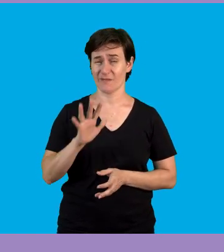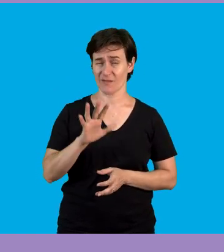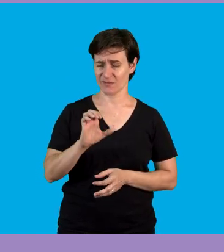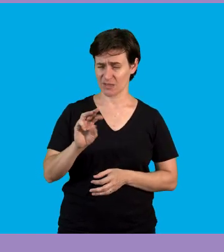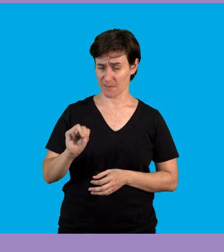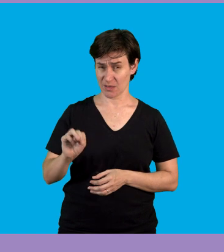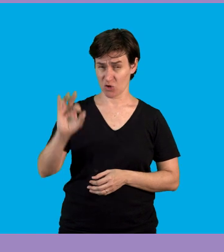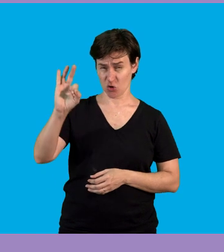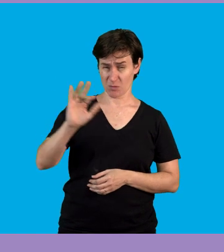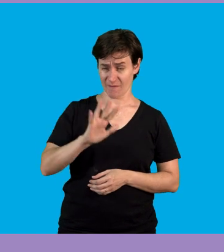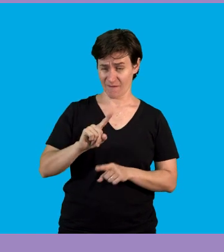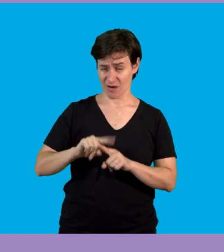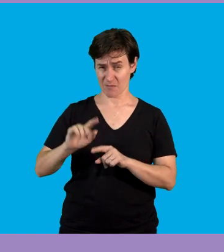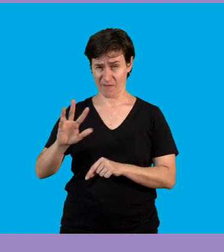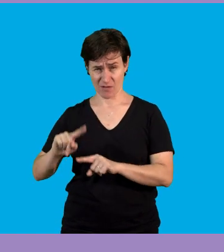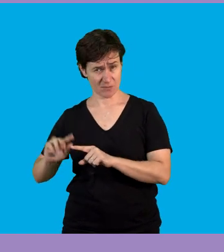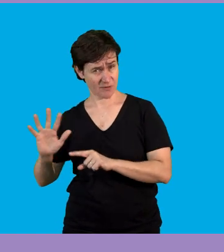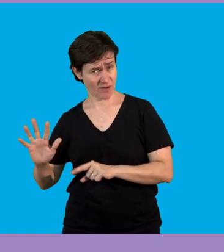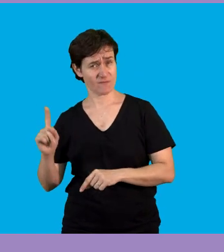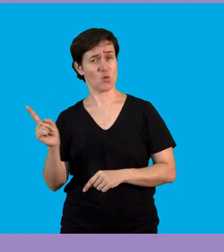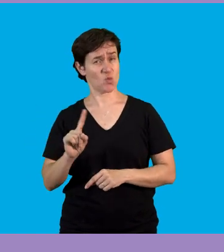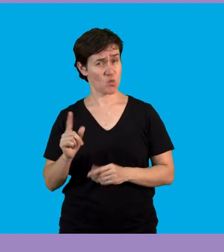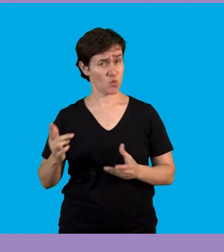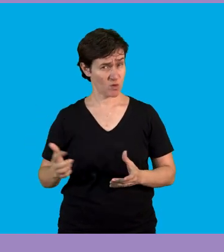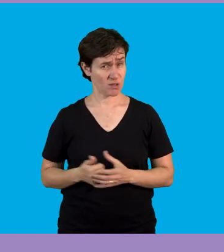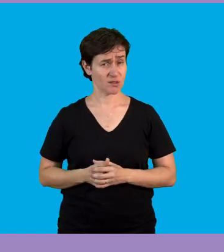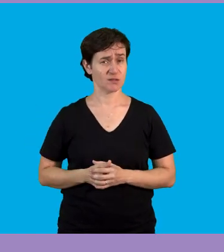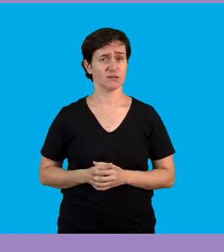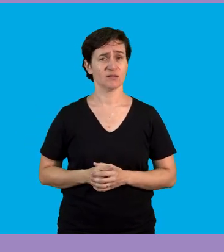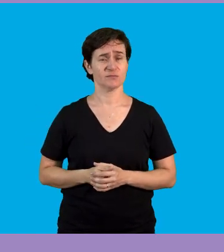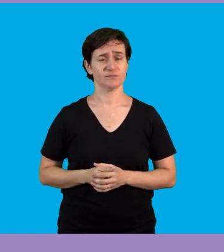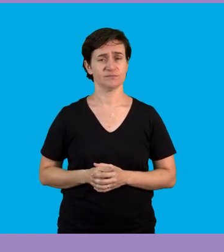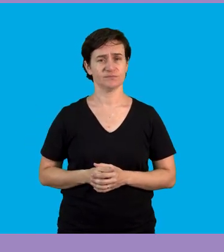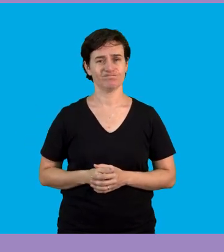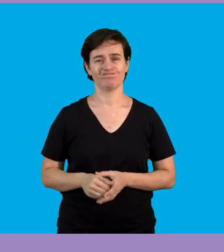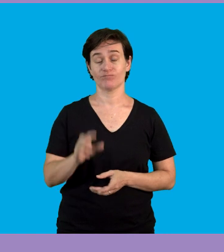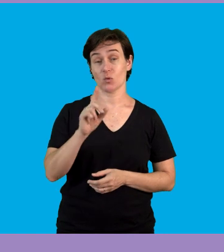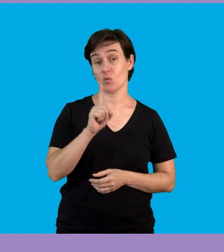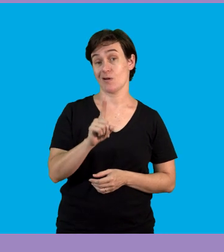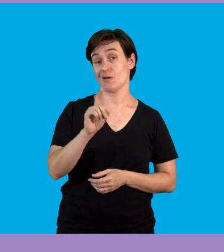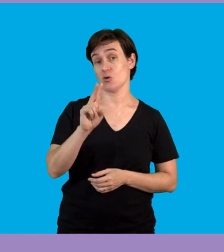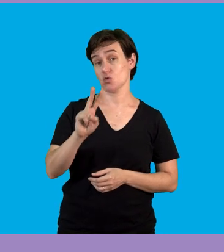5 centimeters and we cube it, it is going to give us an answer of